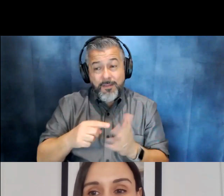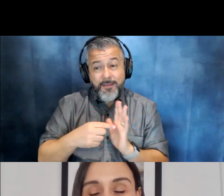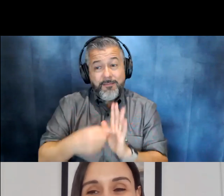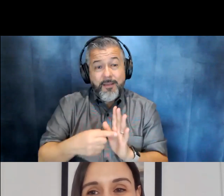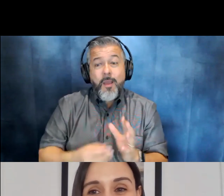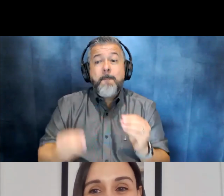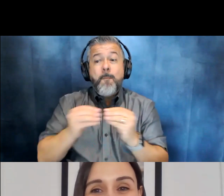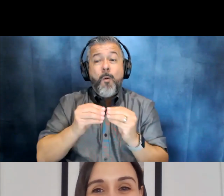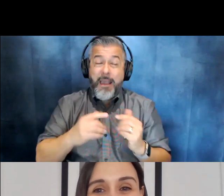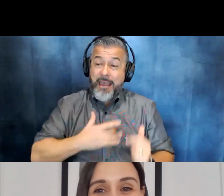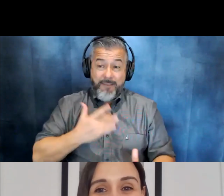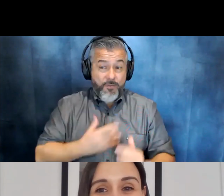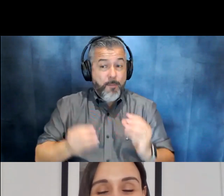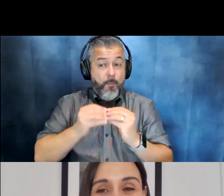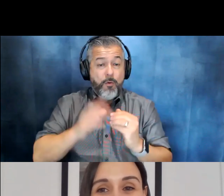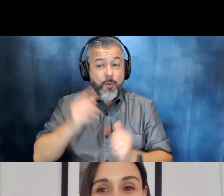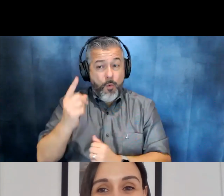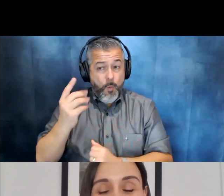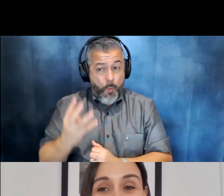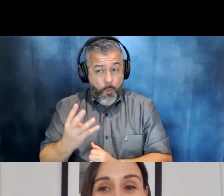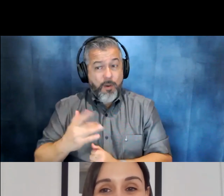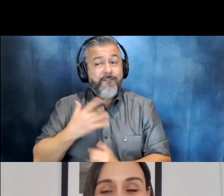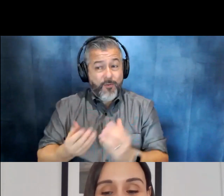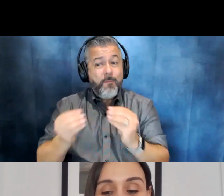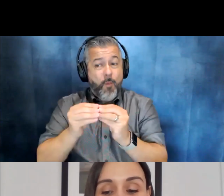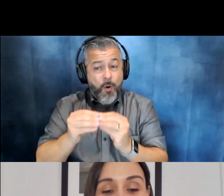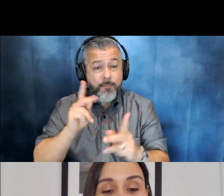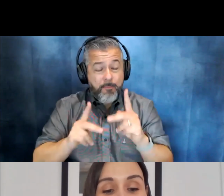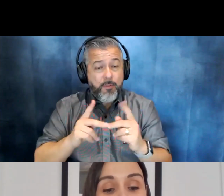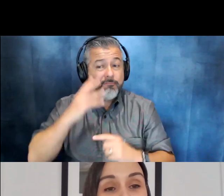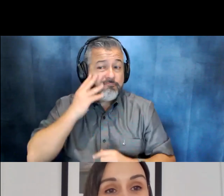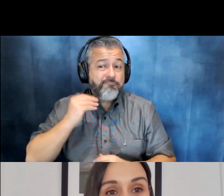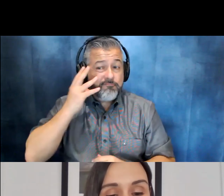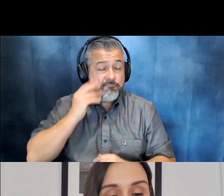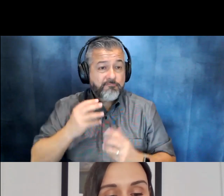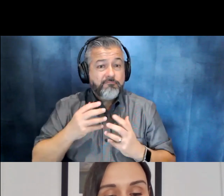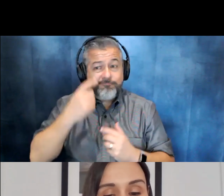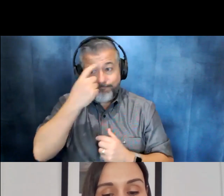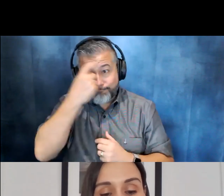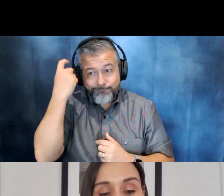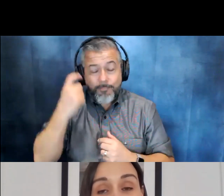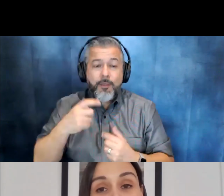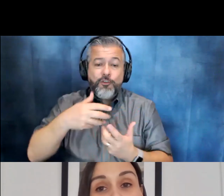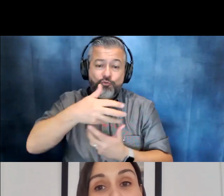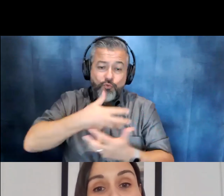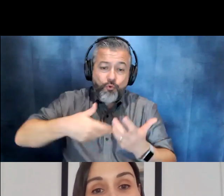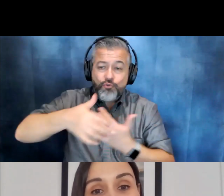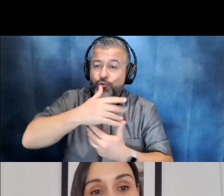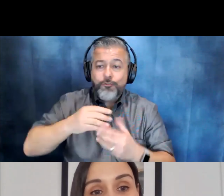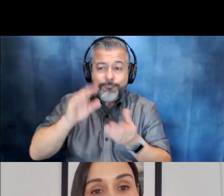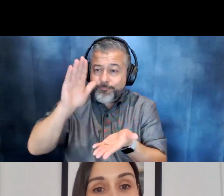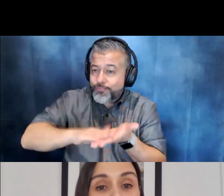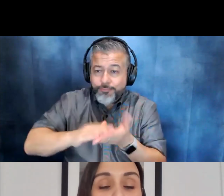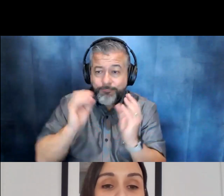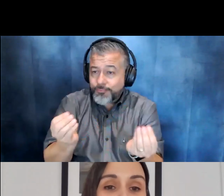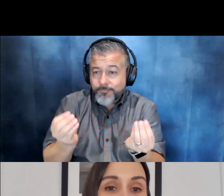than a quarter of our facility residing population that are experiencing social isolation, as well as